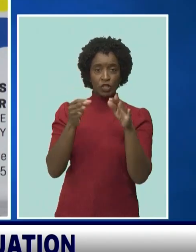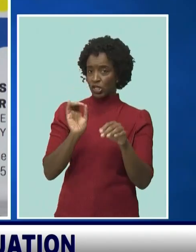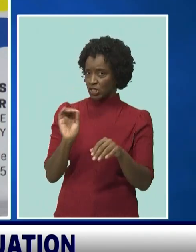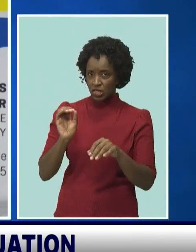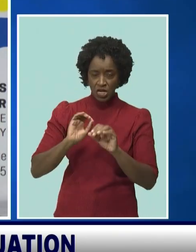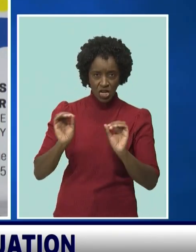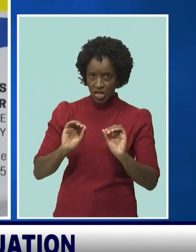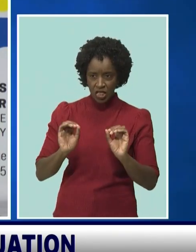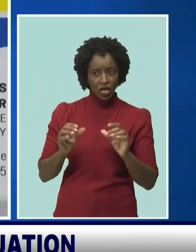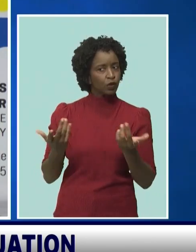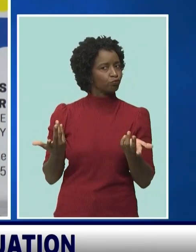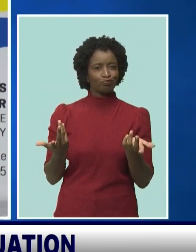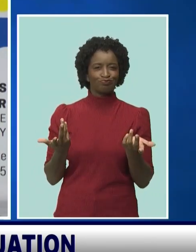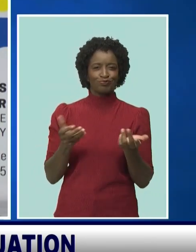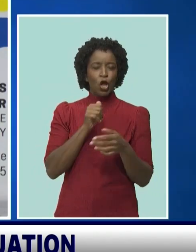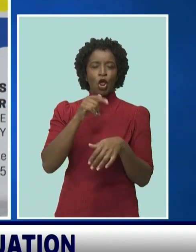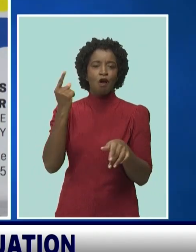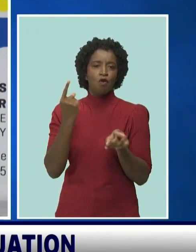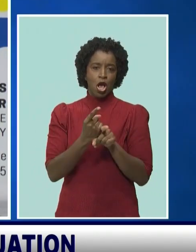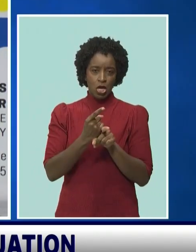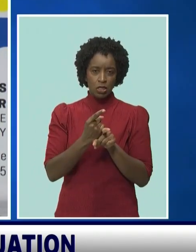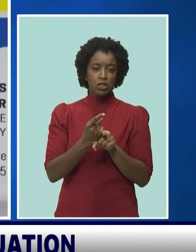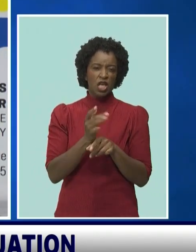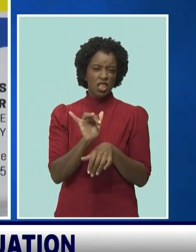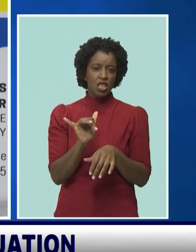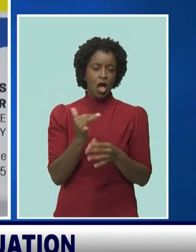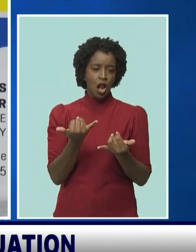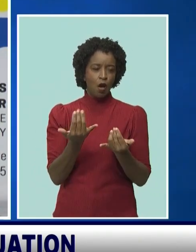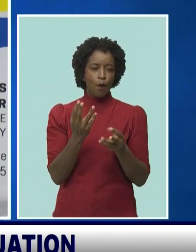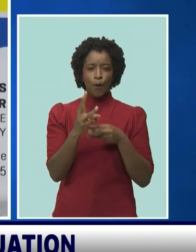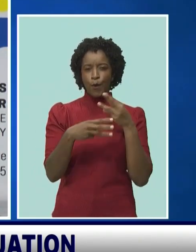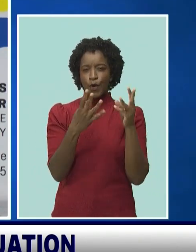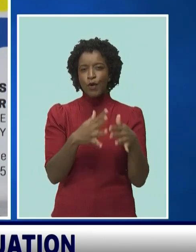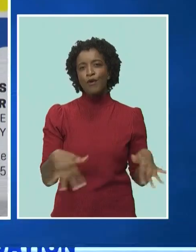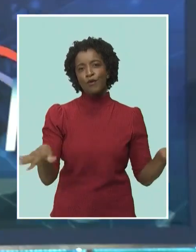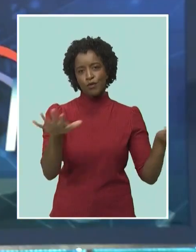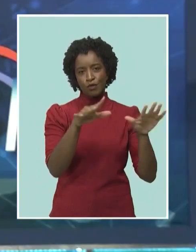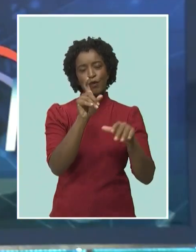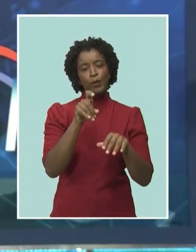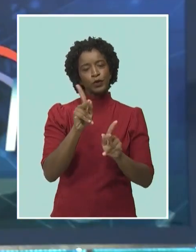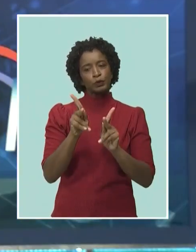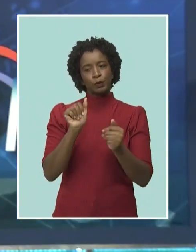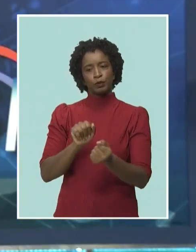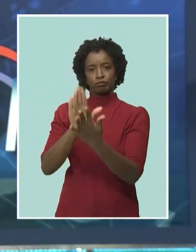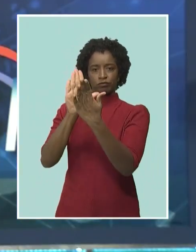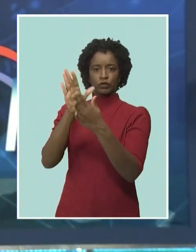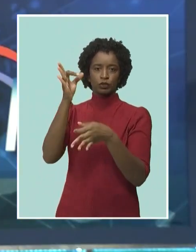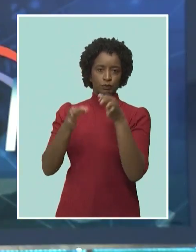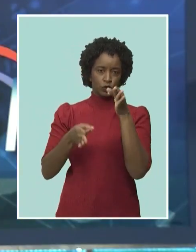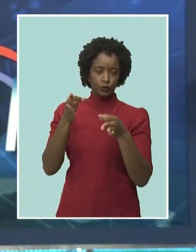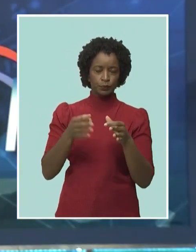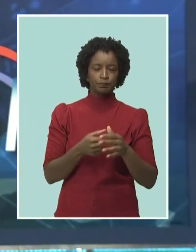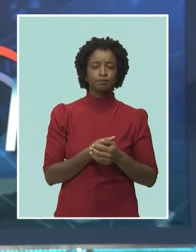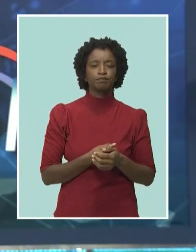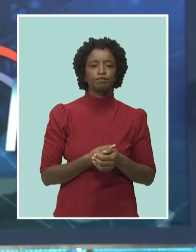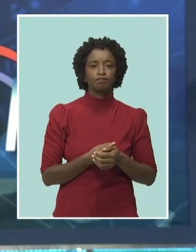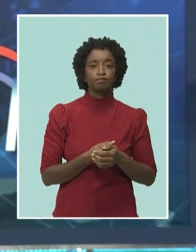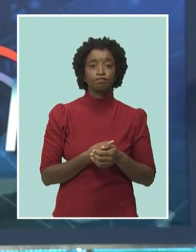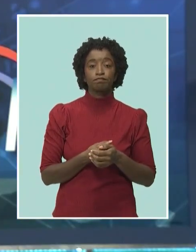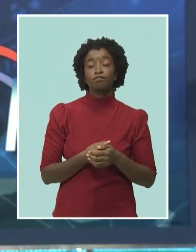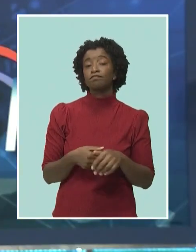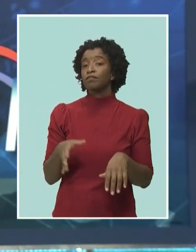access to liberty to move about. That is the world that we now live in. A lucky escape for a woman and